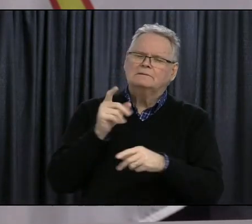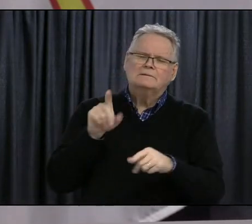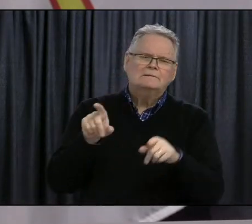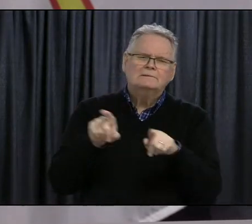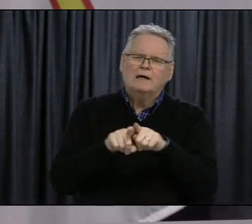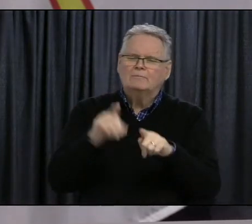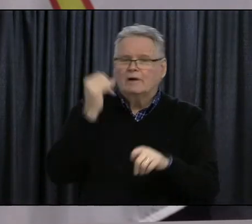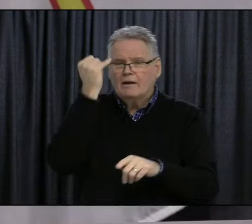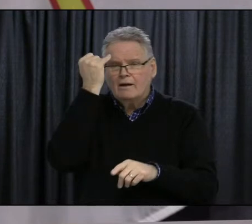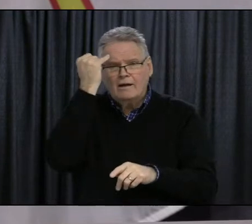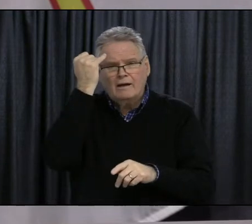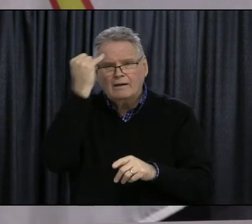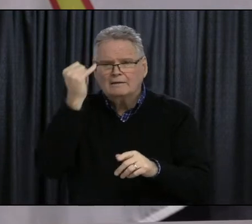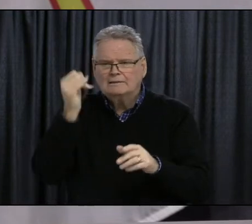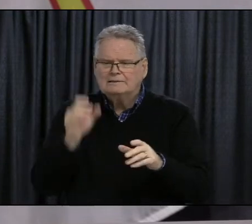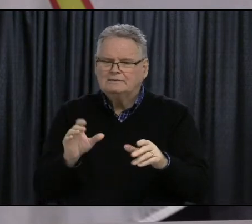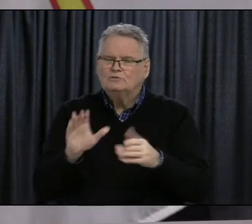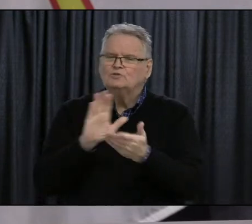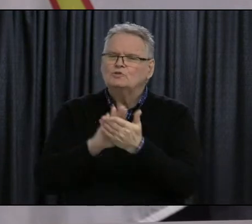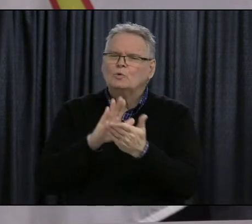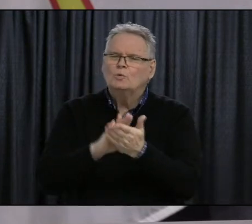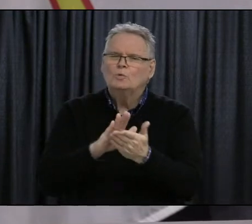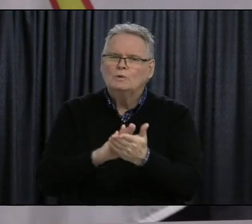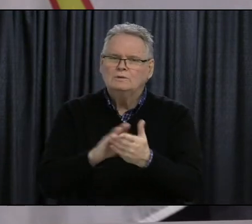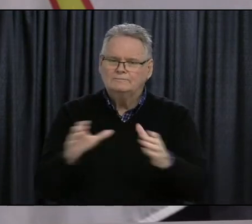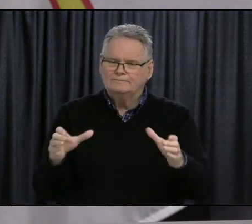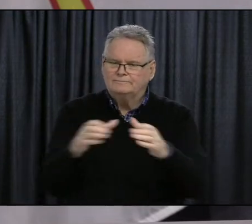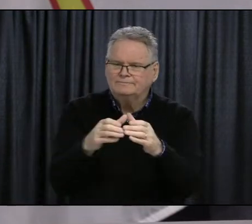schools or daycares to be open